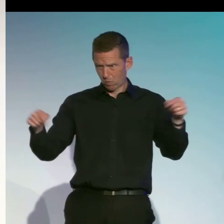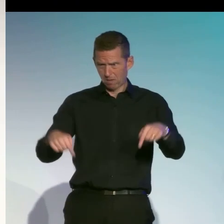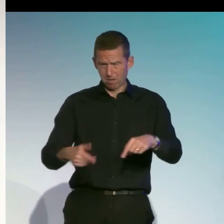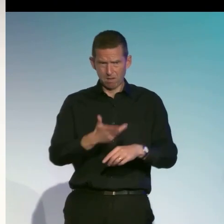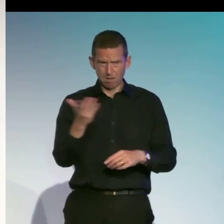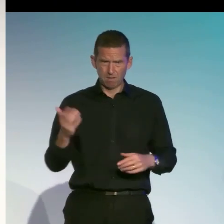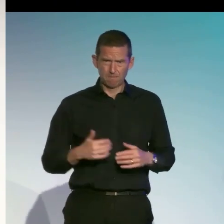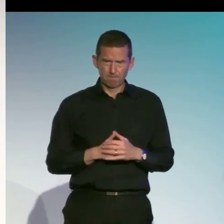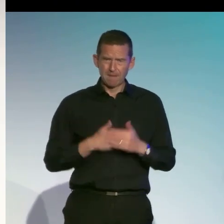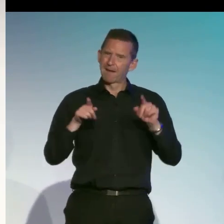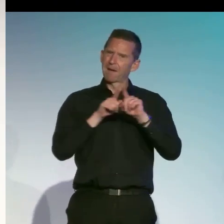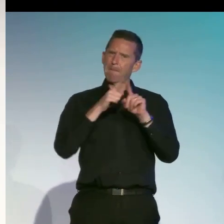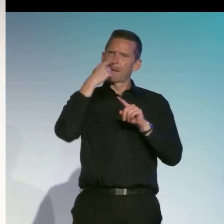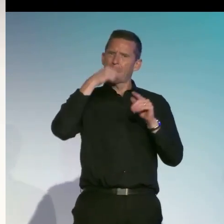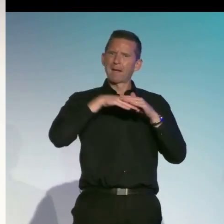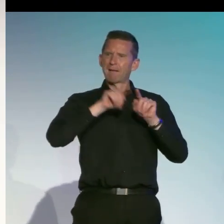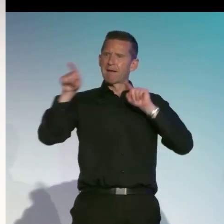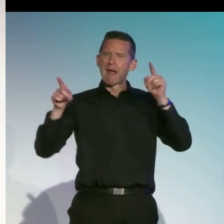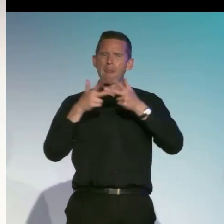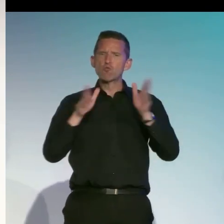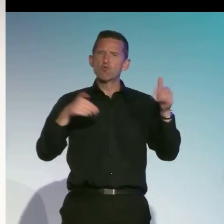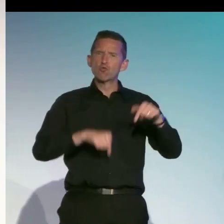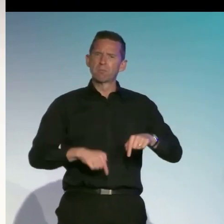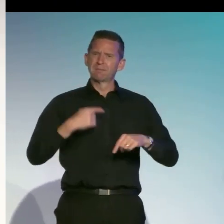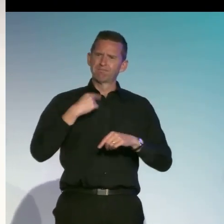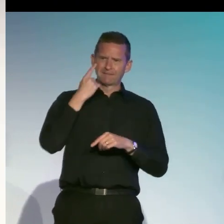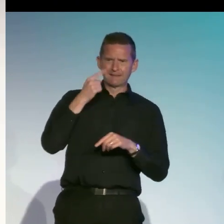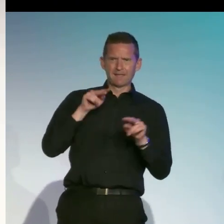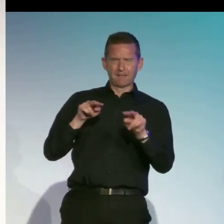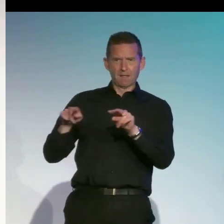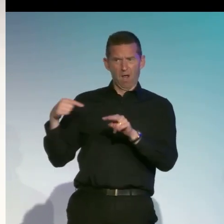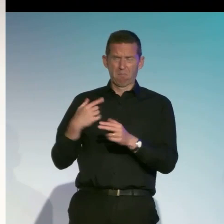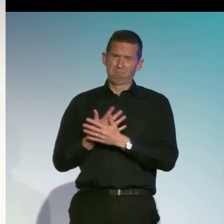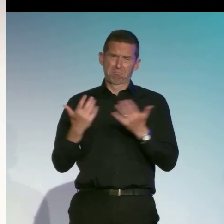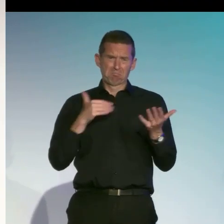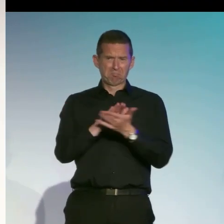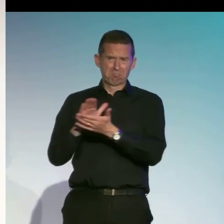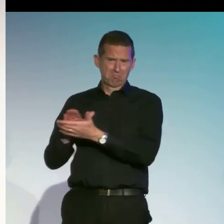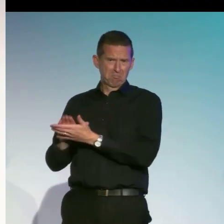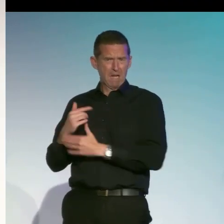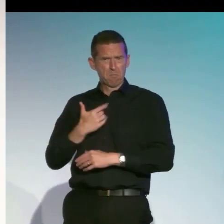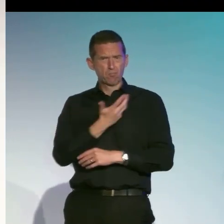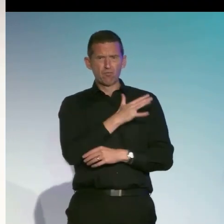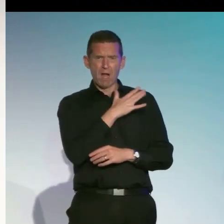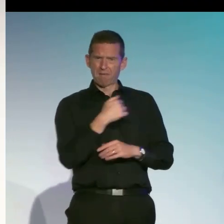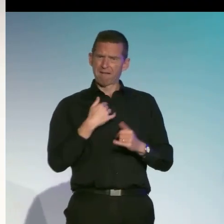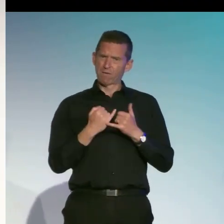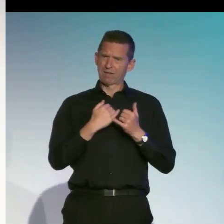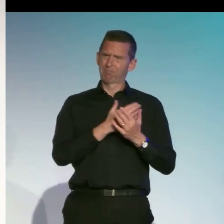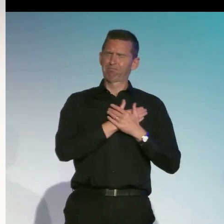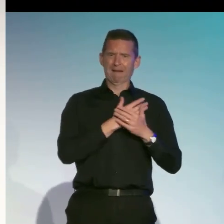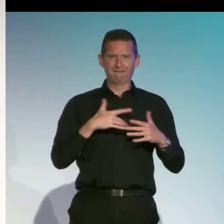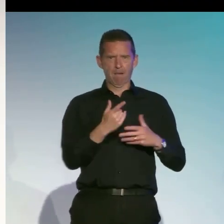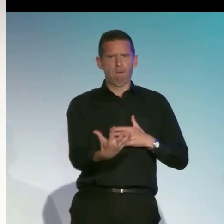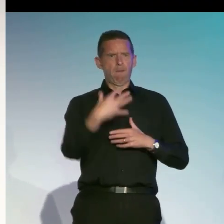here, and the people who are in the other rooms here today. And that's something that I'm so proud about and so passionate about, something that I draw strength